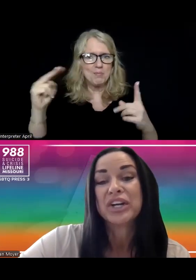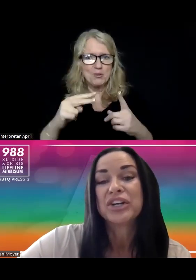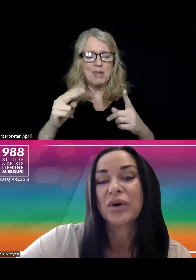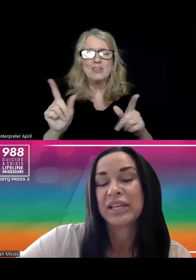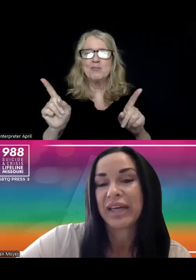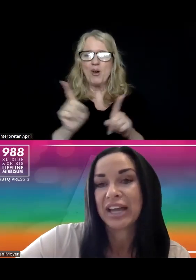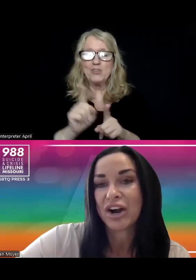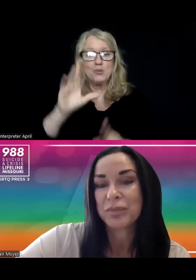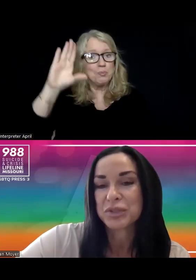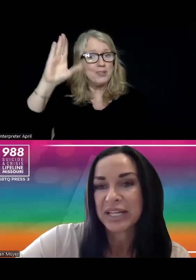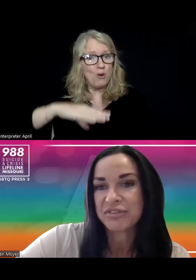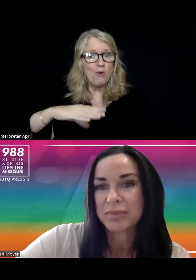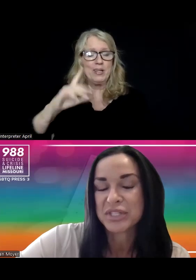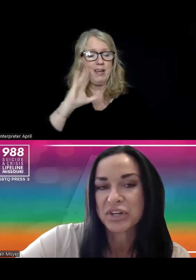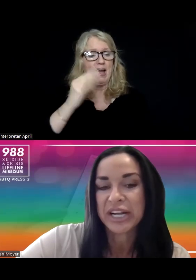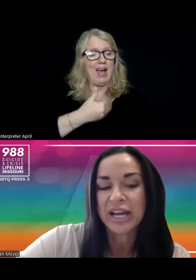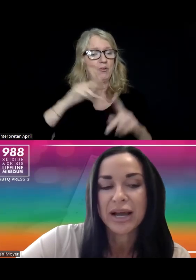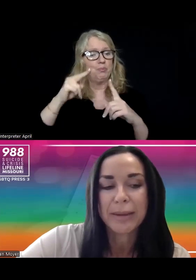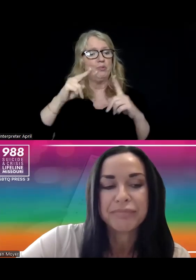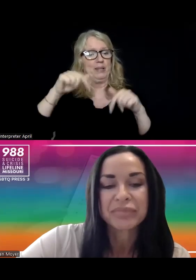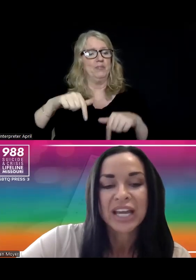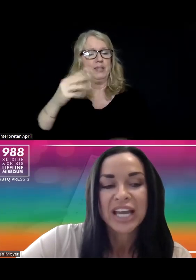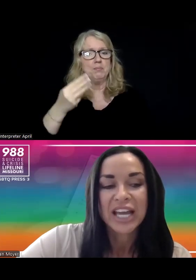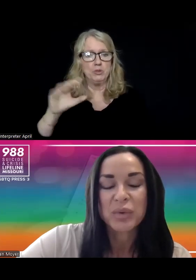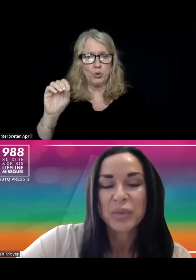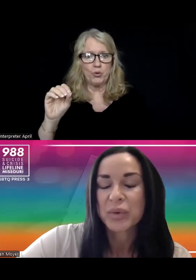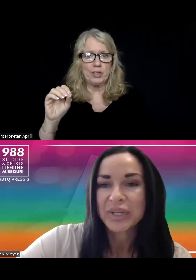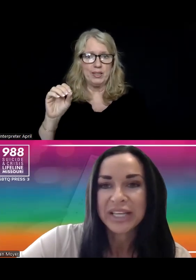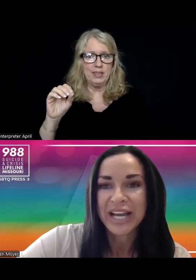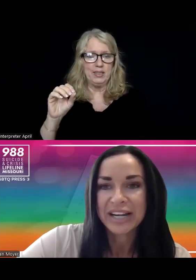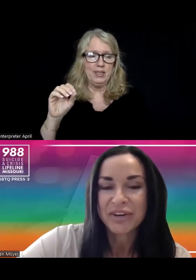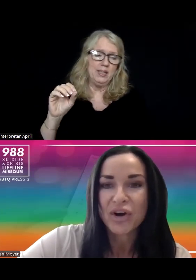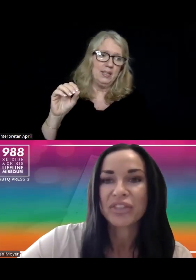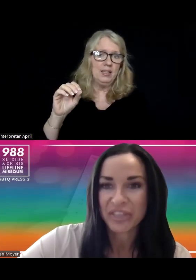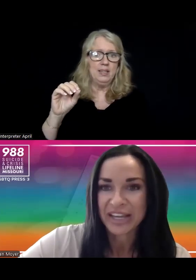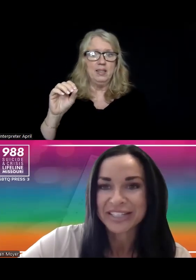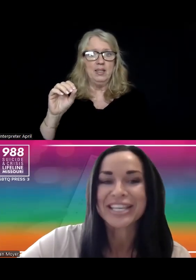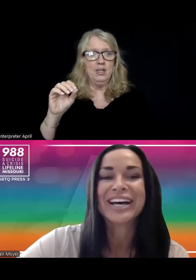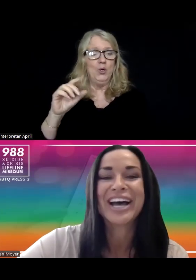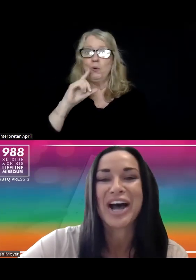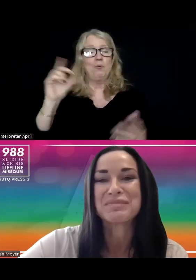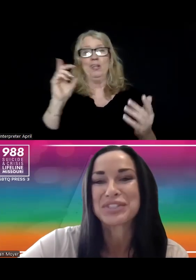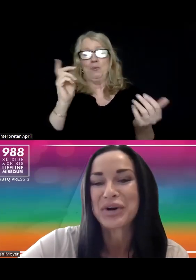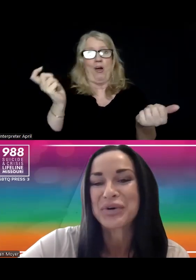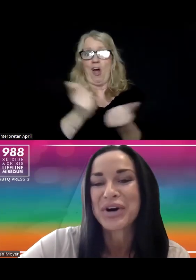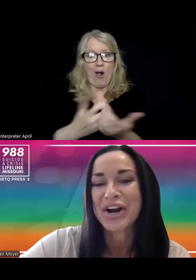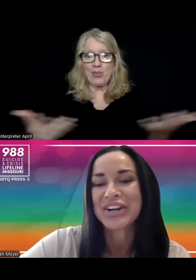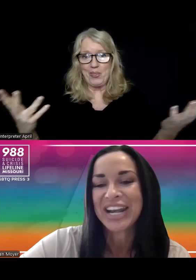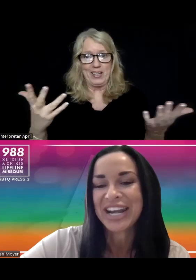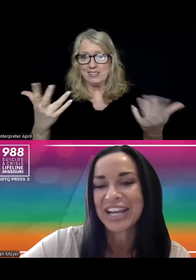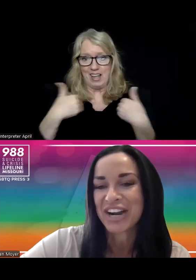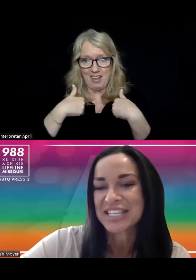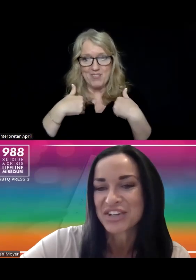also knowing that our perspective in Missouri, we're really kind of all the things. So